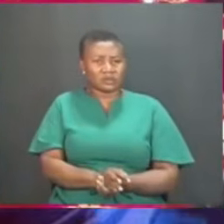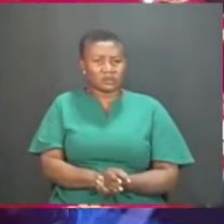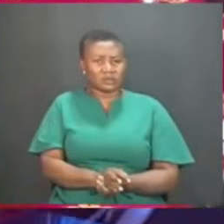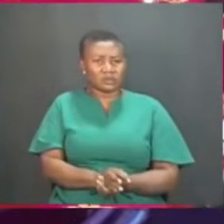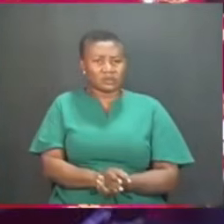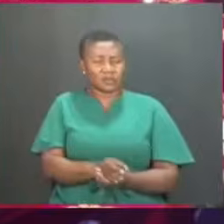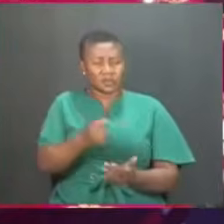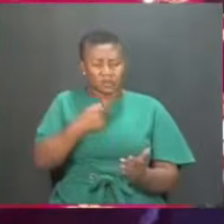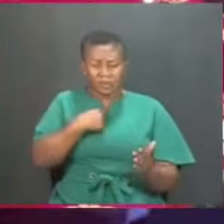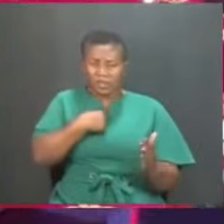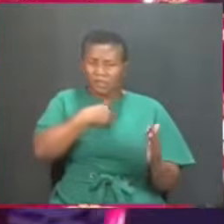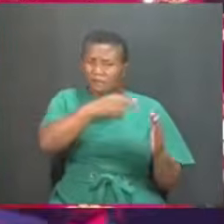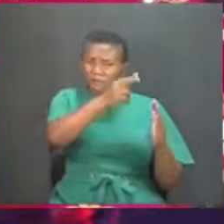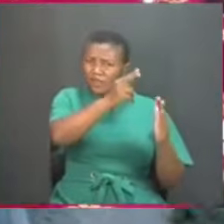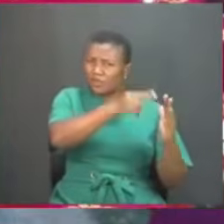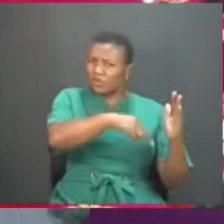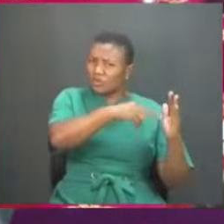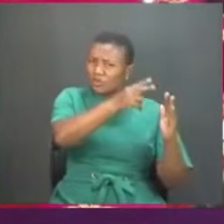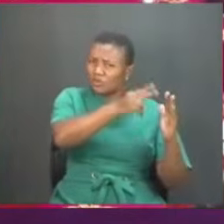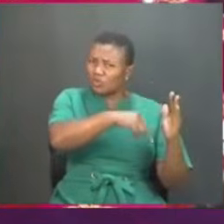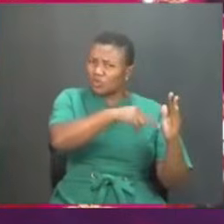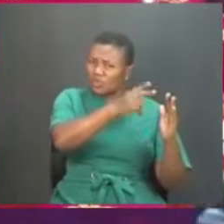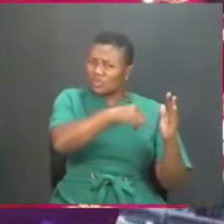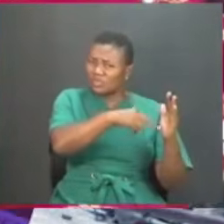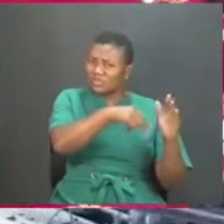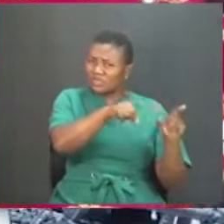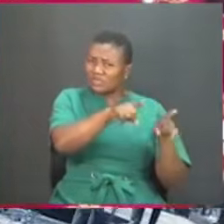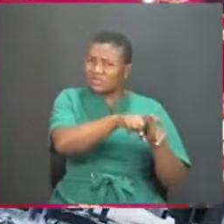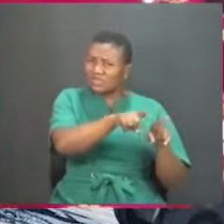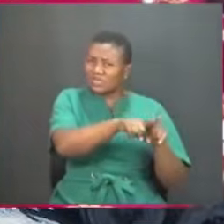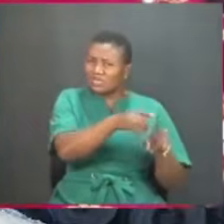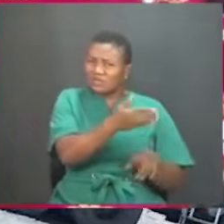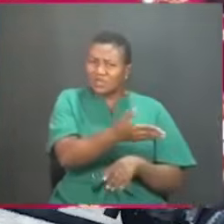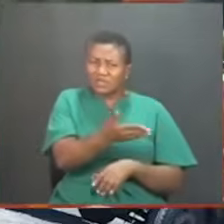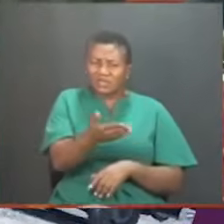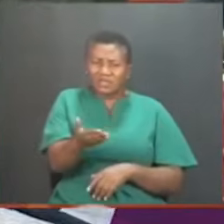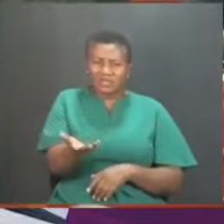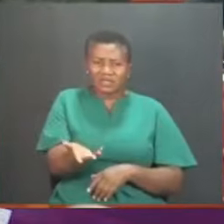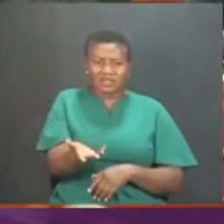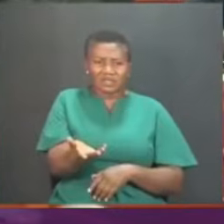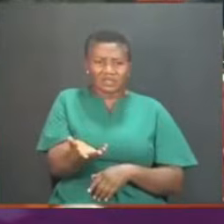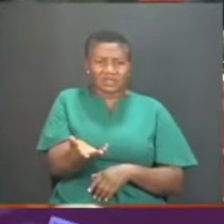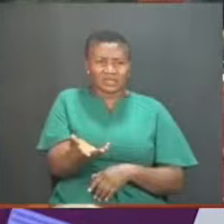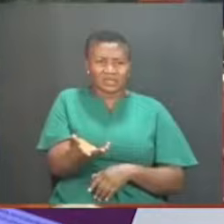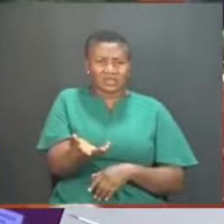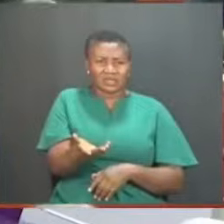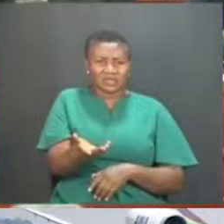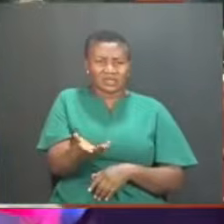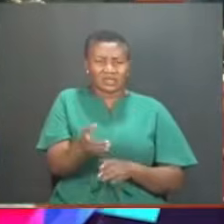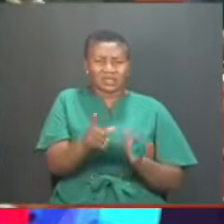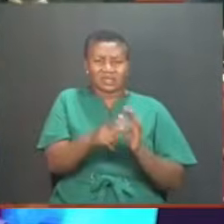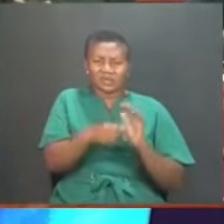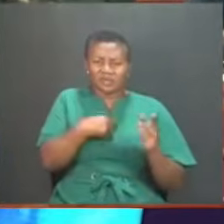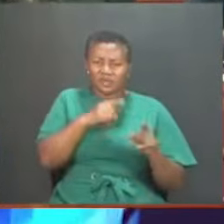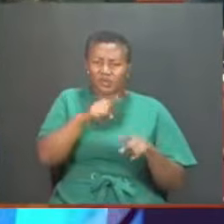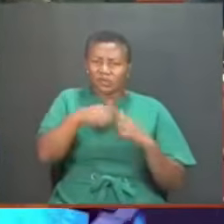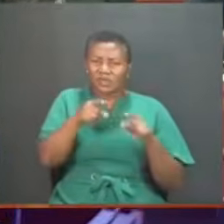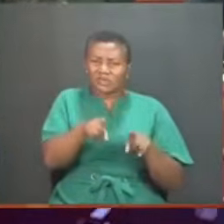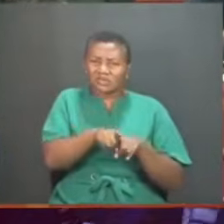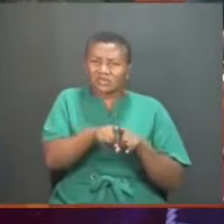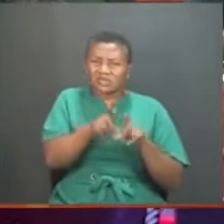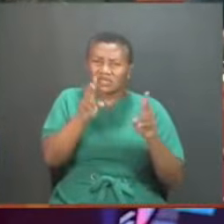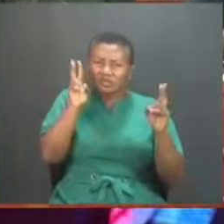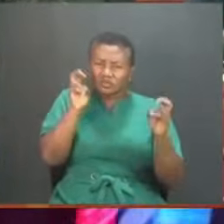I read the same standing orders, and I referred to the same issues. Drew